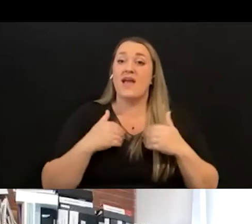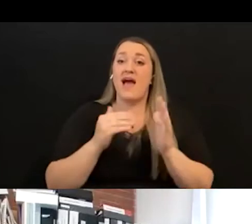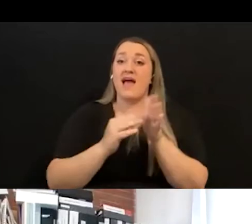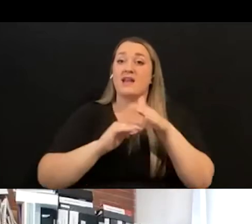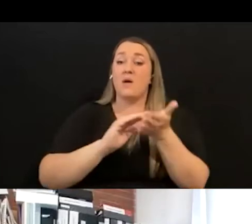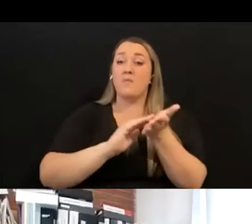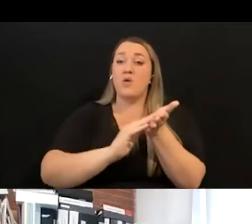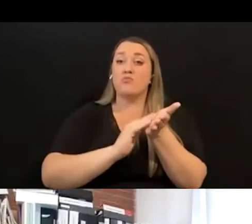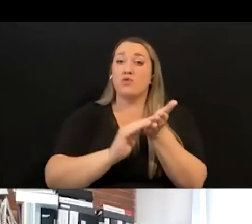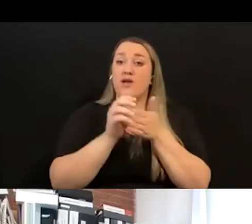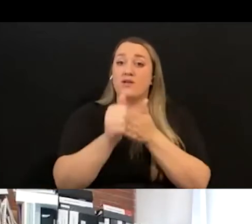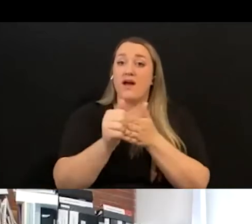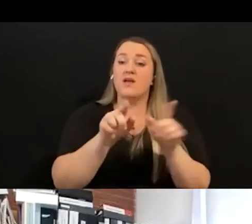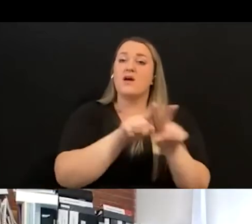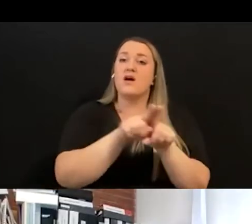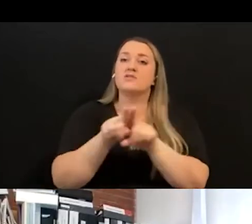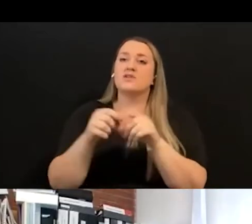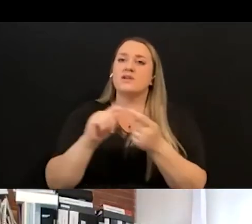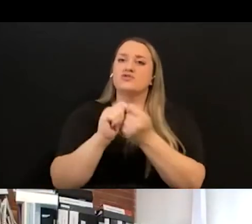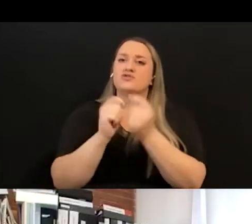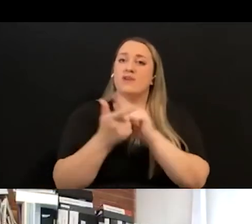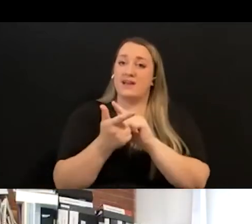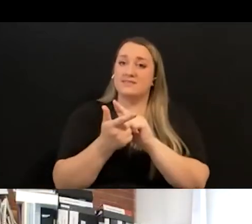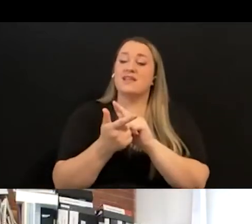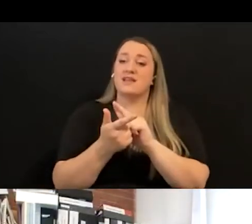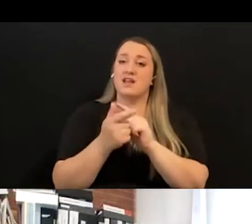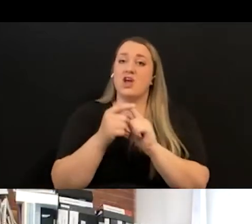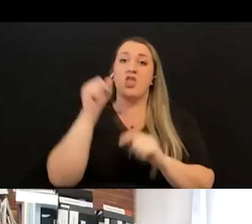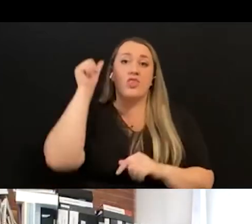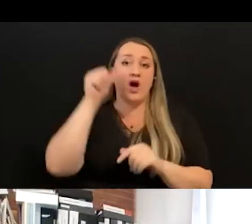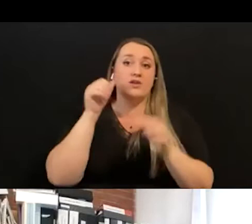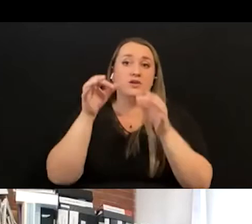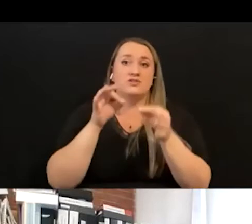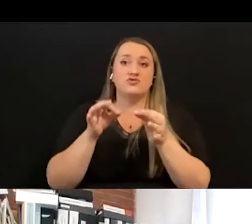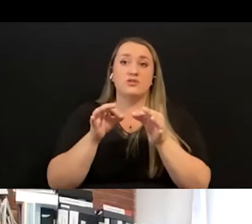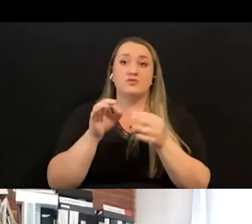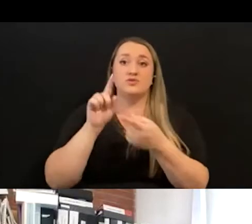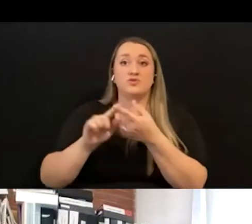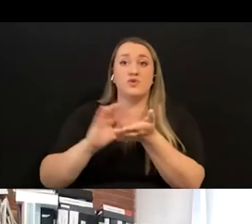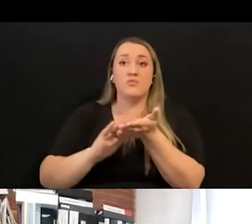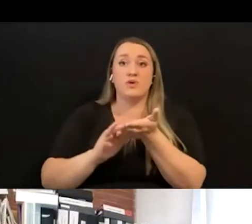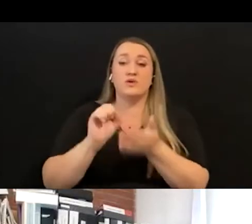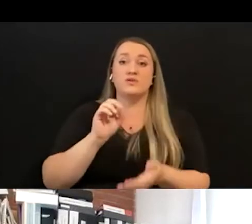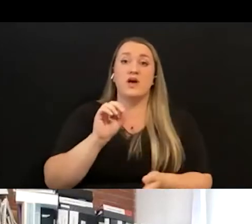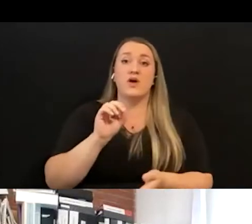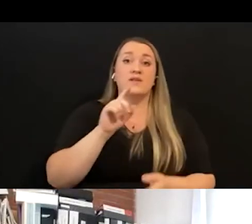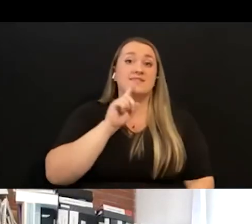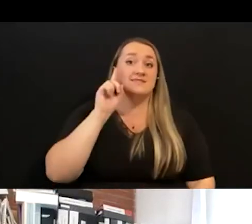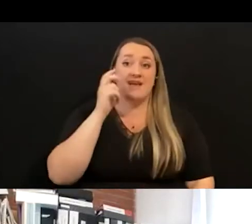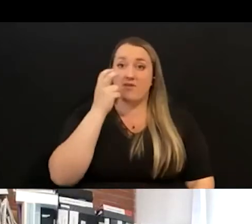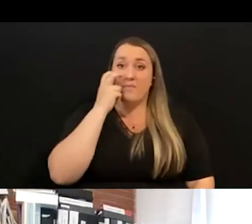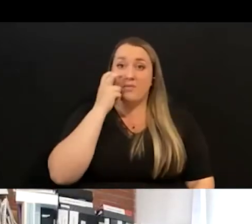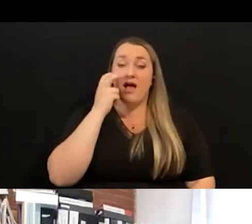also translated the audio description into Braille as well as the label so that deaf-blind visitors could get